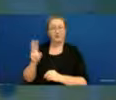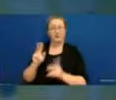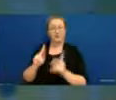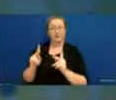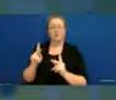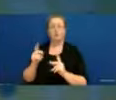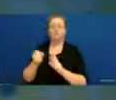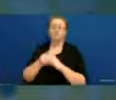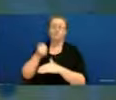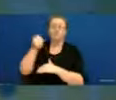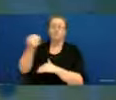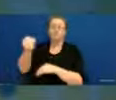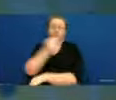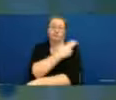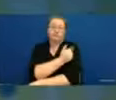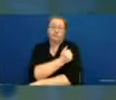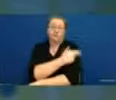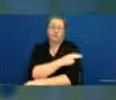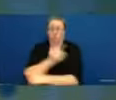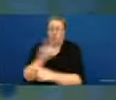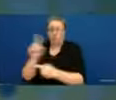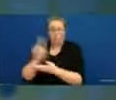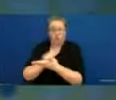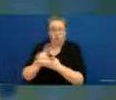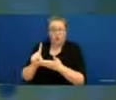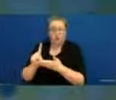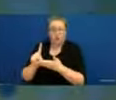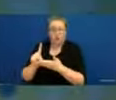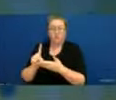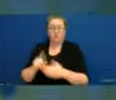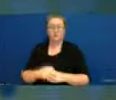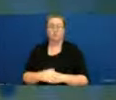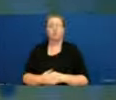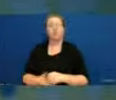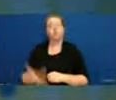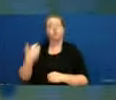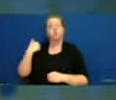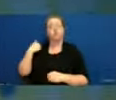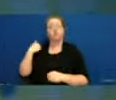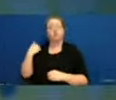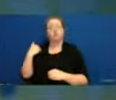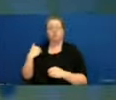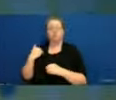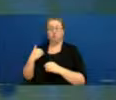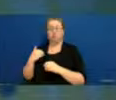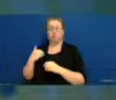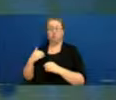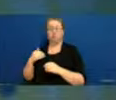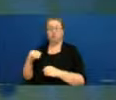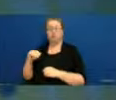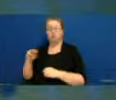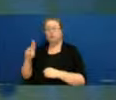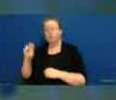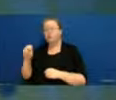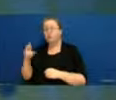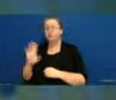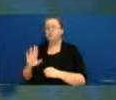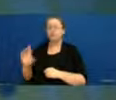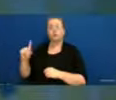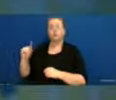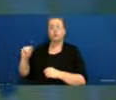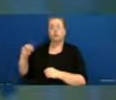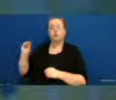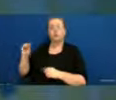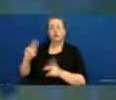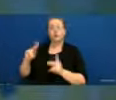116 people who have been hospitalized this week. Our percent of cases hospitalized early on in this outbreak or in this pandemic were